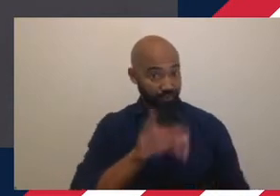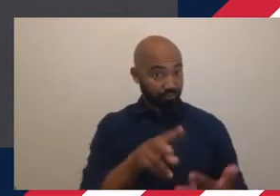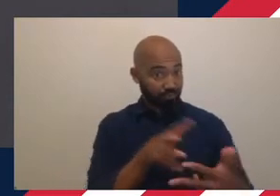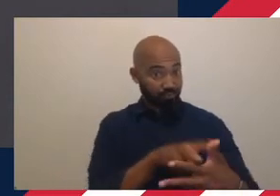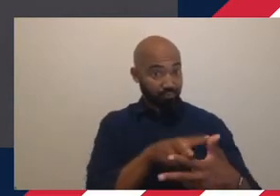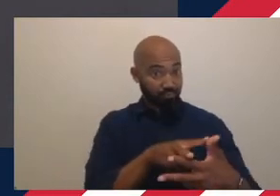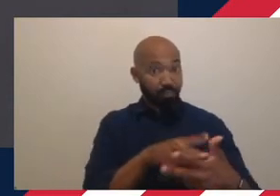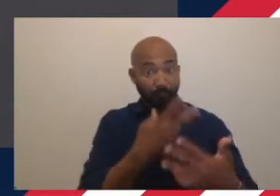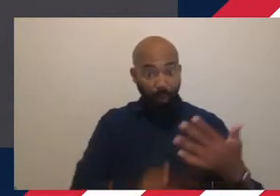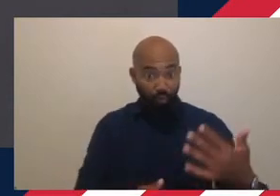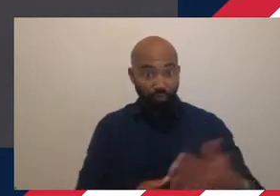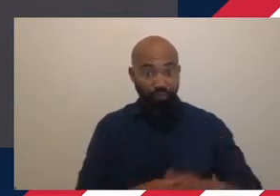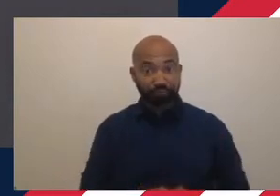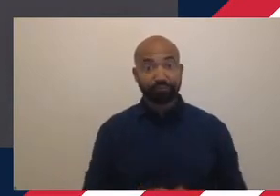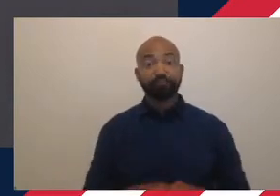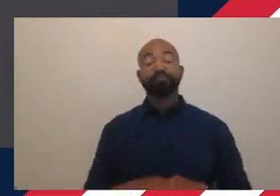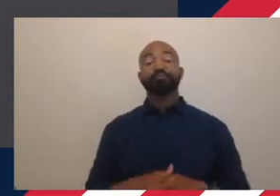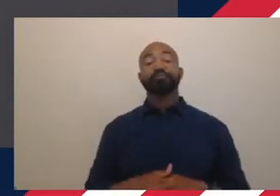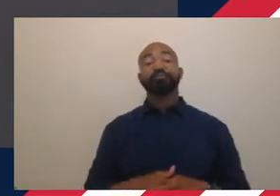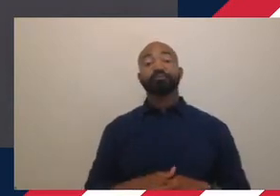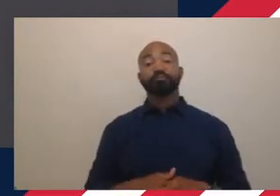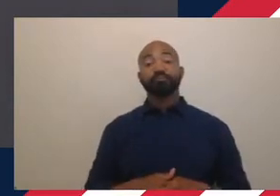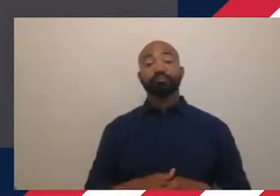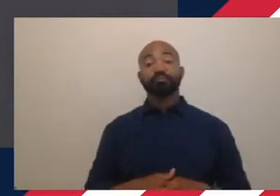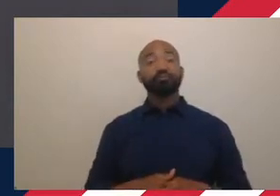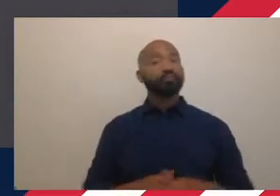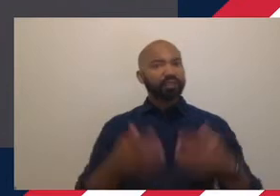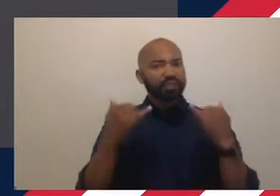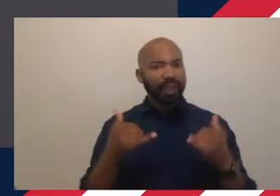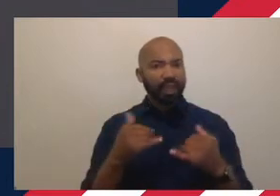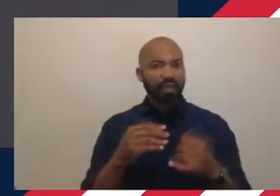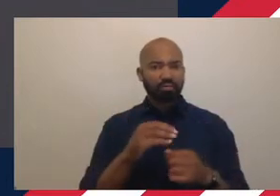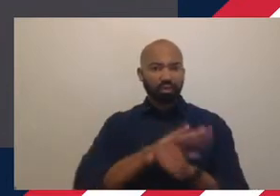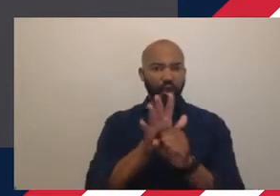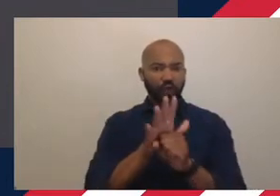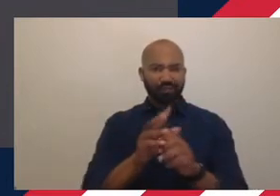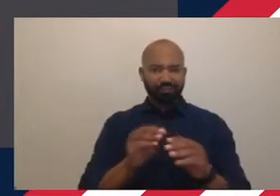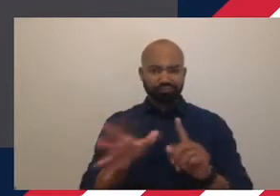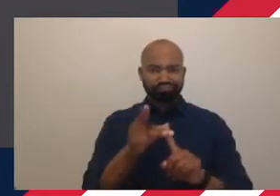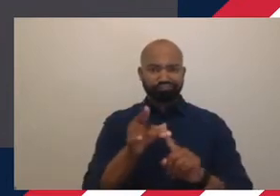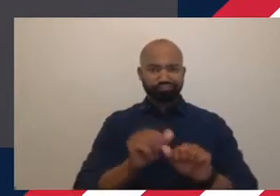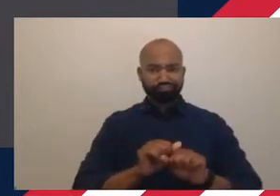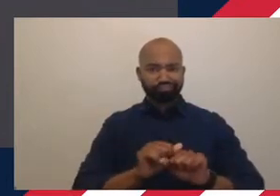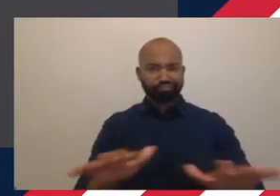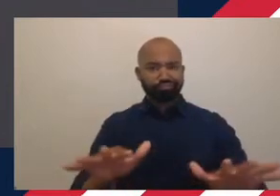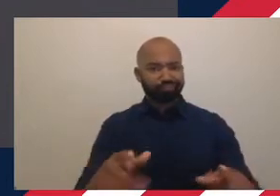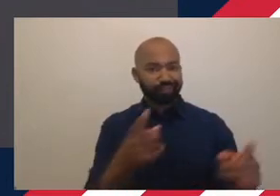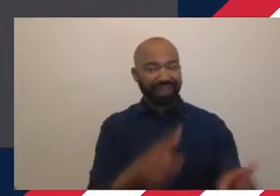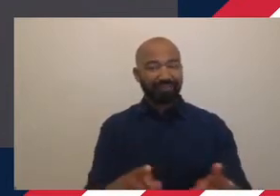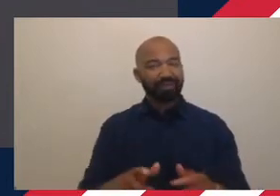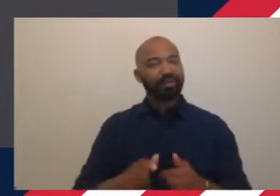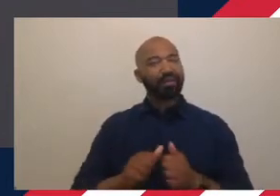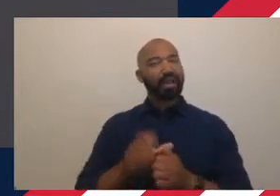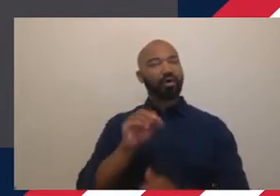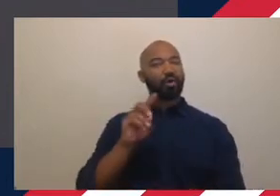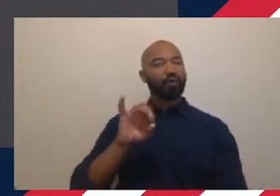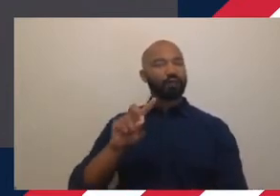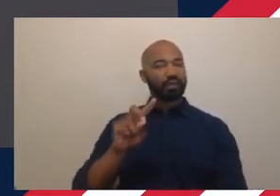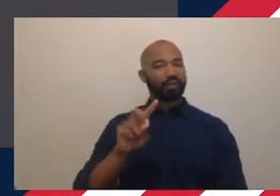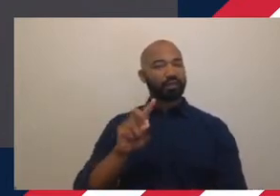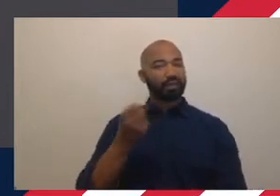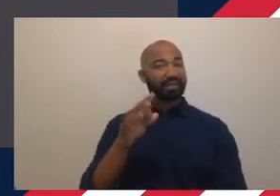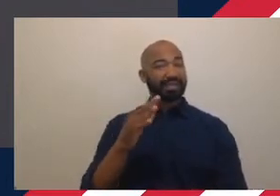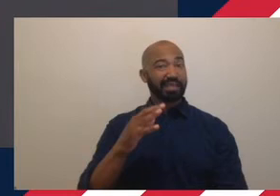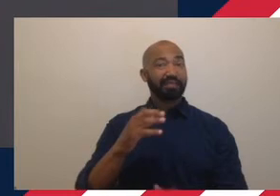that is an issue as well. And now we're in a pandemic. How has COVID-19 exacerbated health